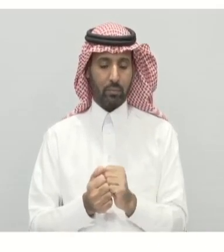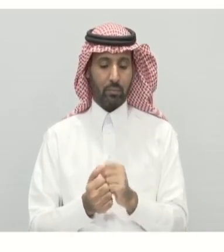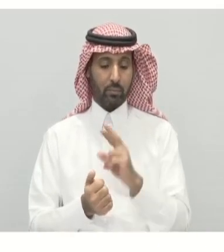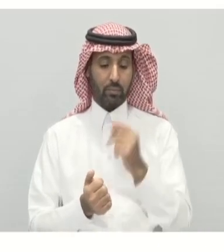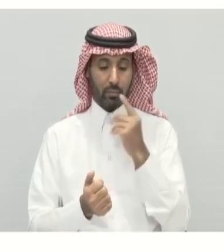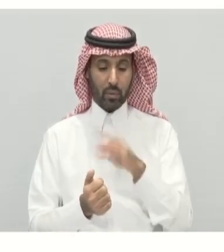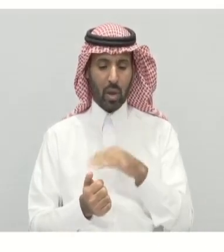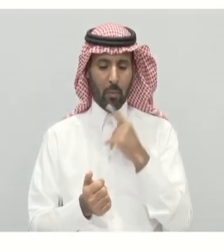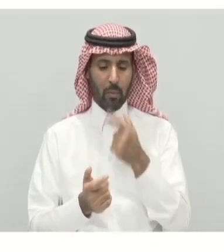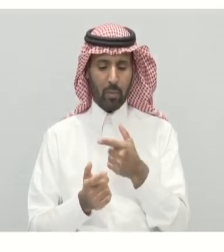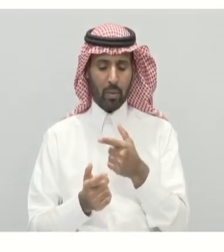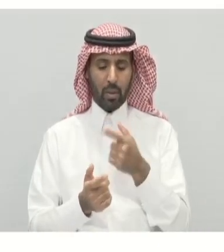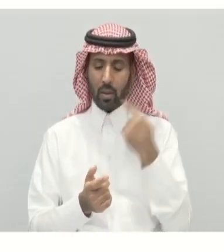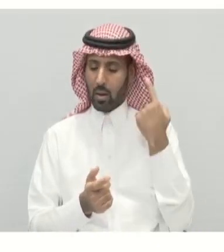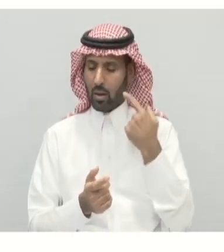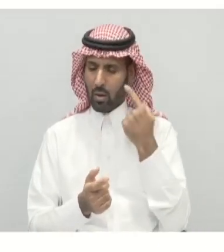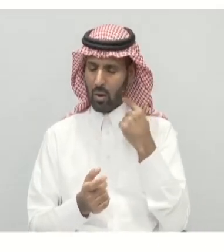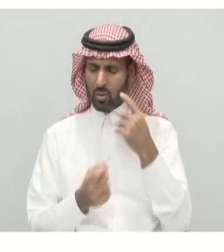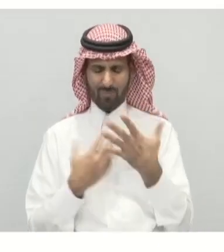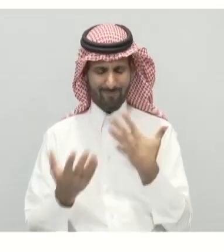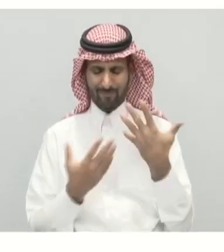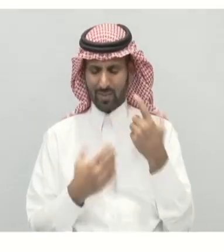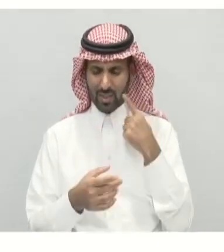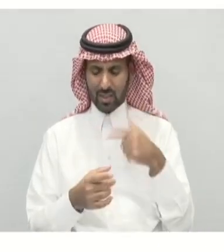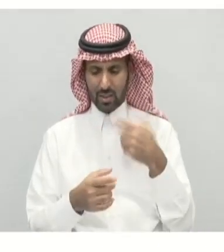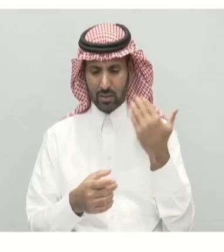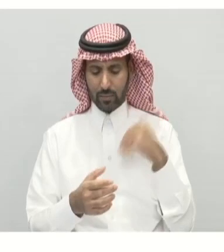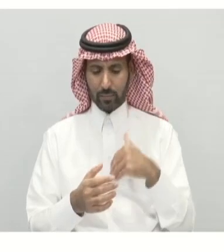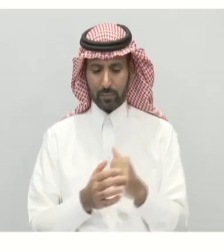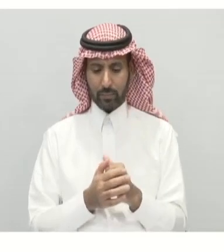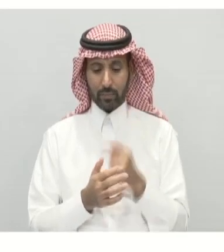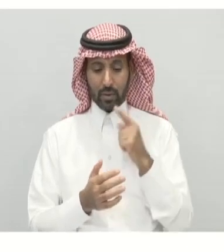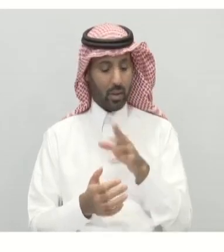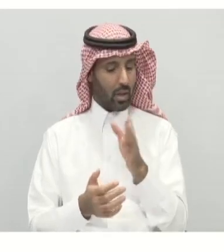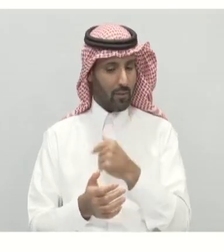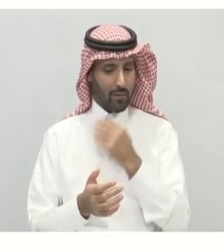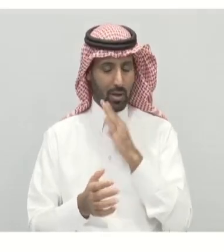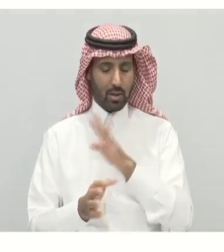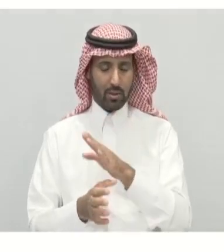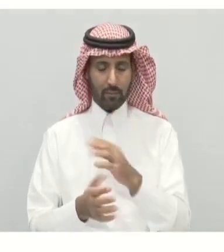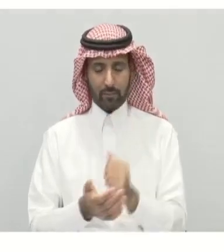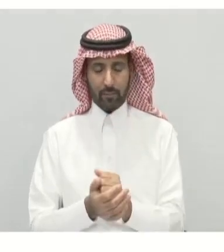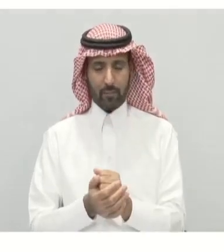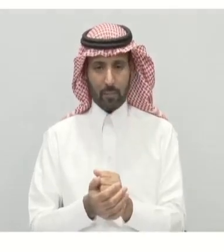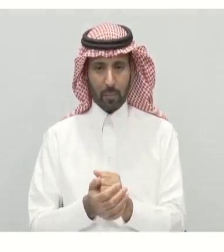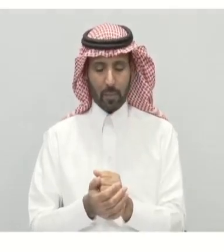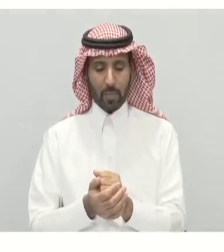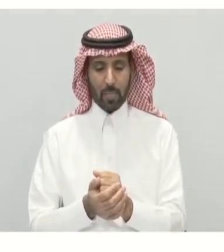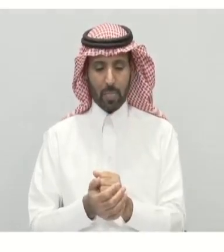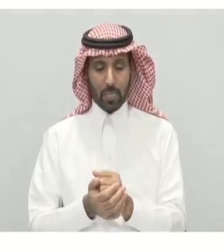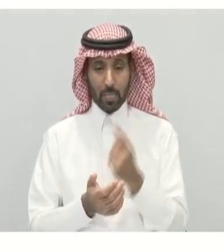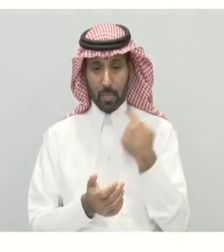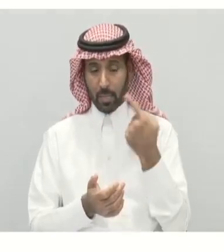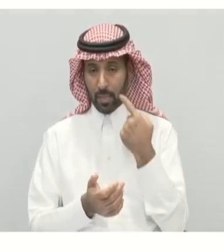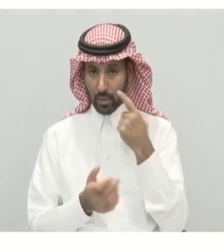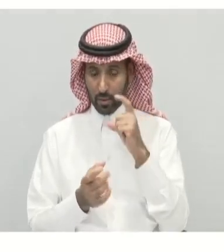Put up with. Ahmed has put up with the noise for a long time. Now he has had enough. So as you